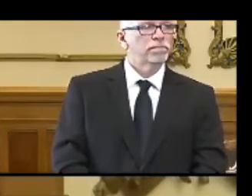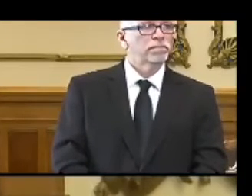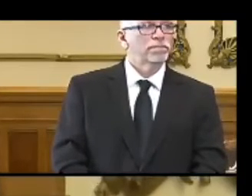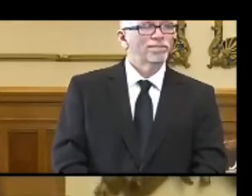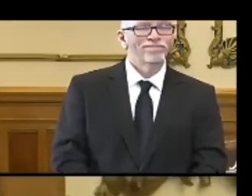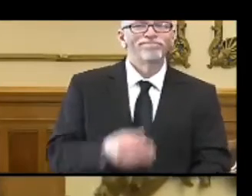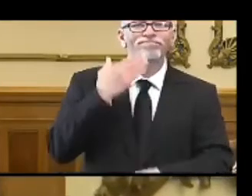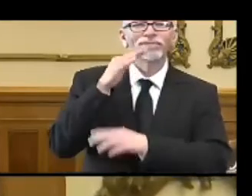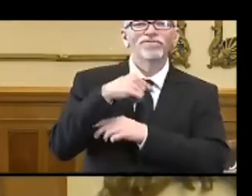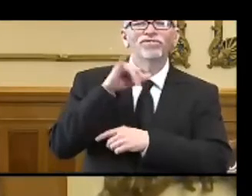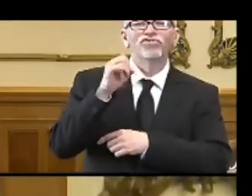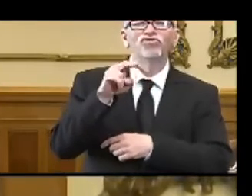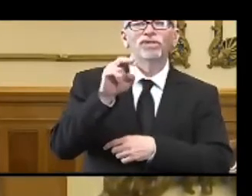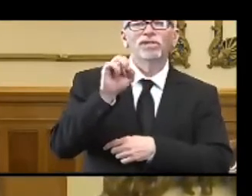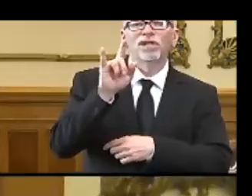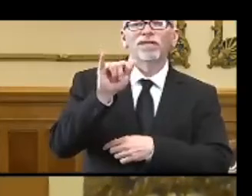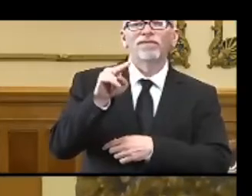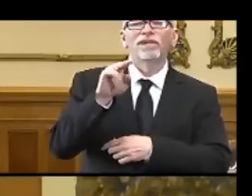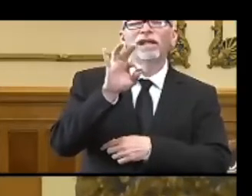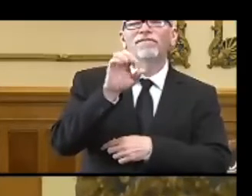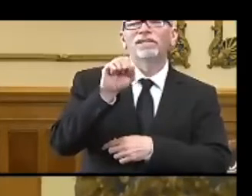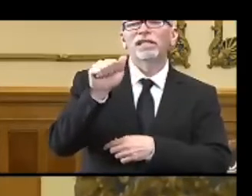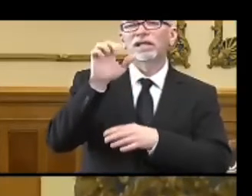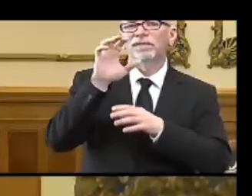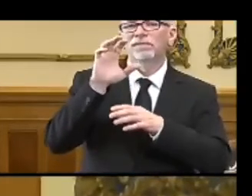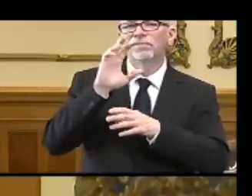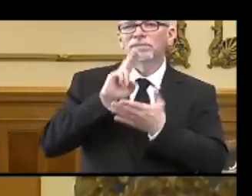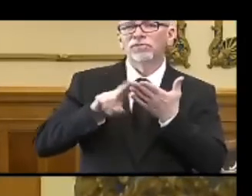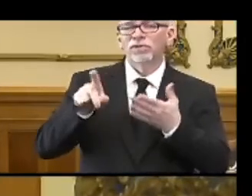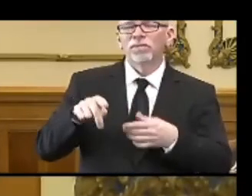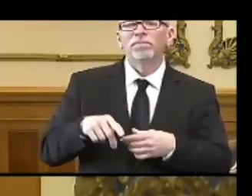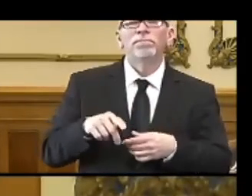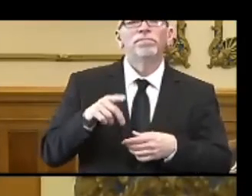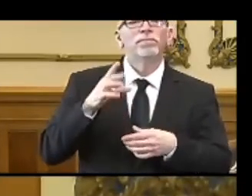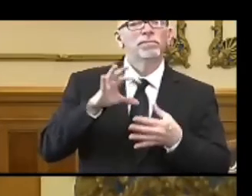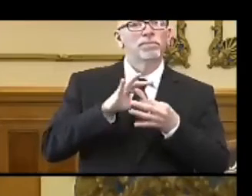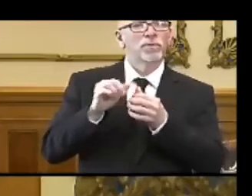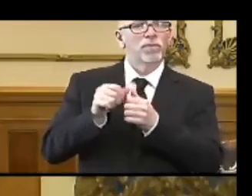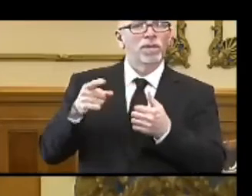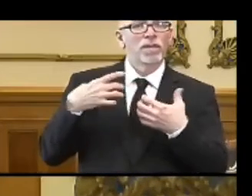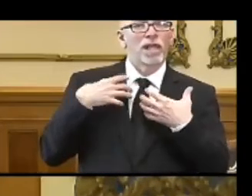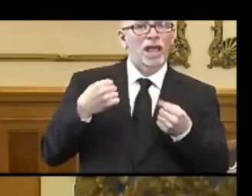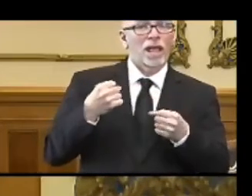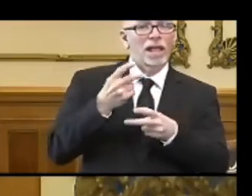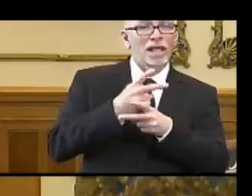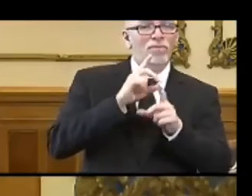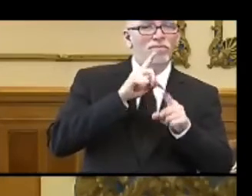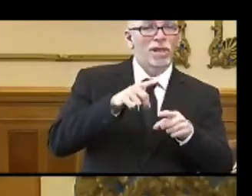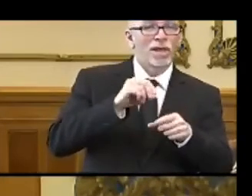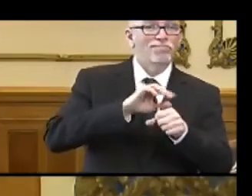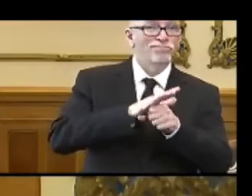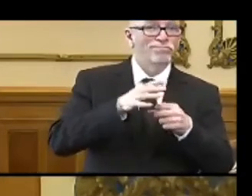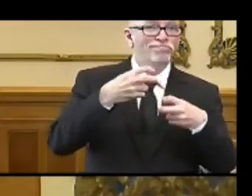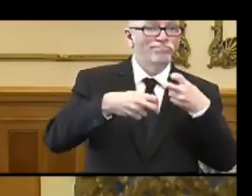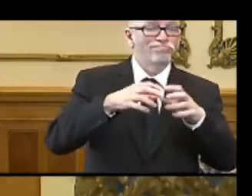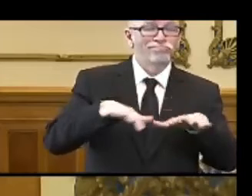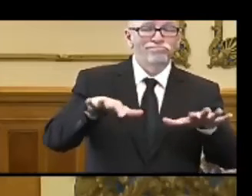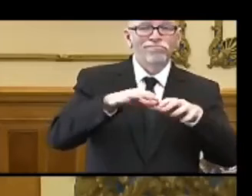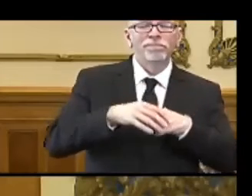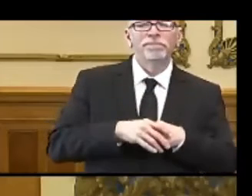Good afternoon, Jen Sullivan, FSSA Secretary. Part and parcel to this public health and healthcare response is